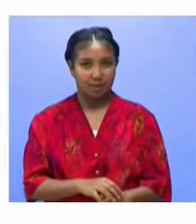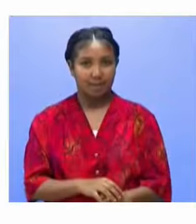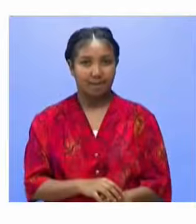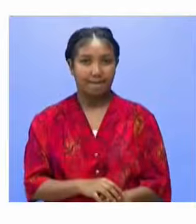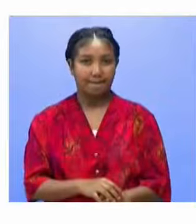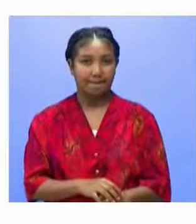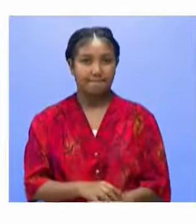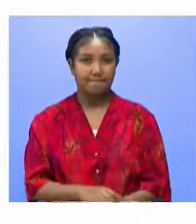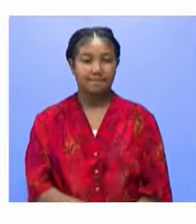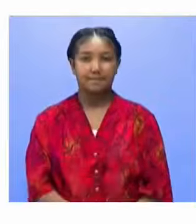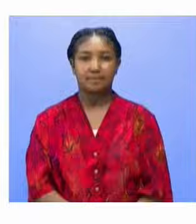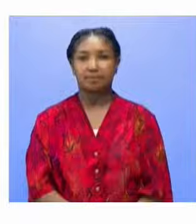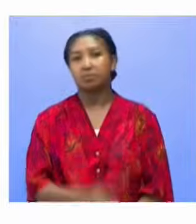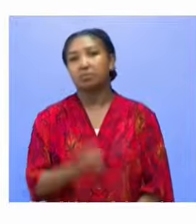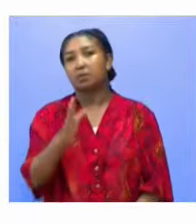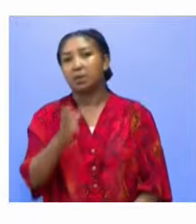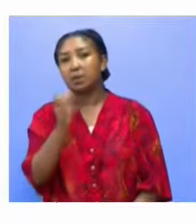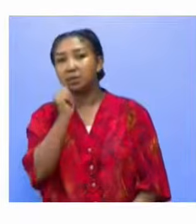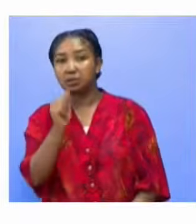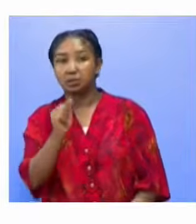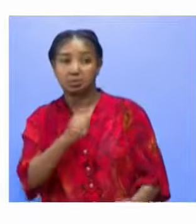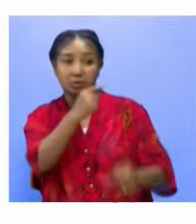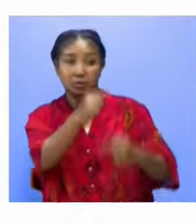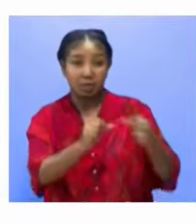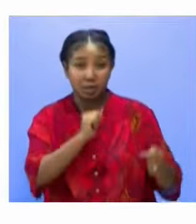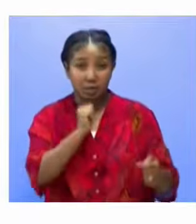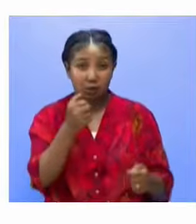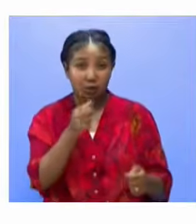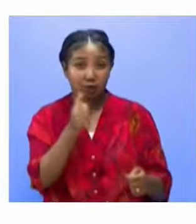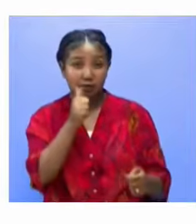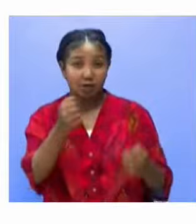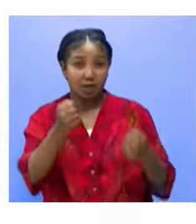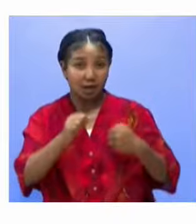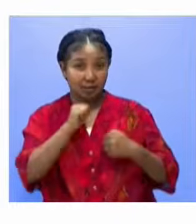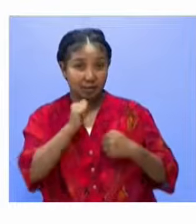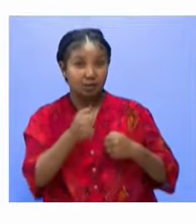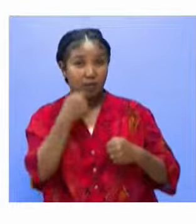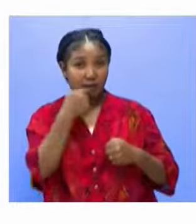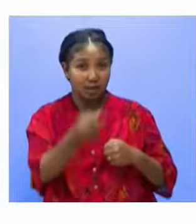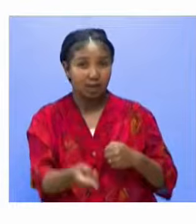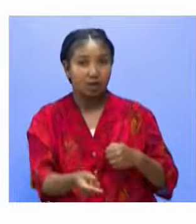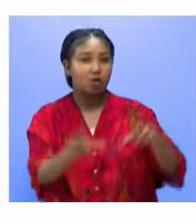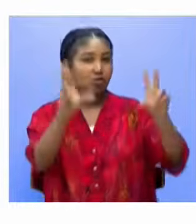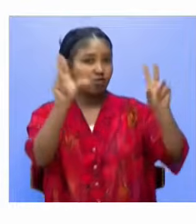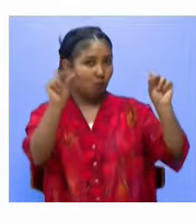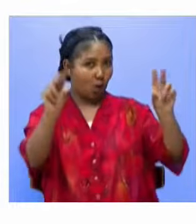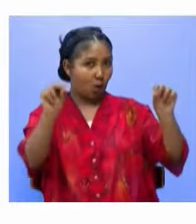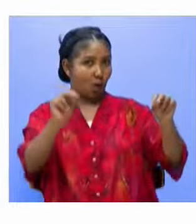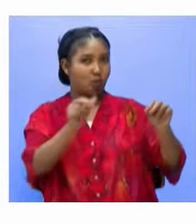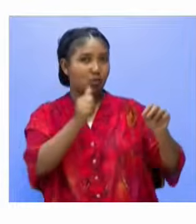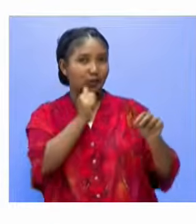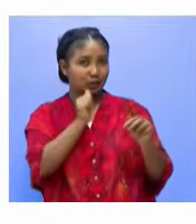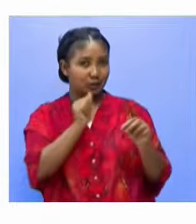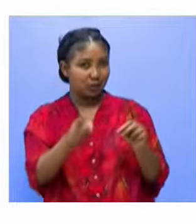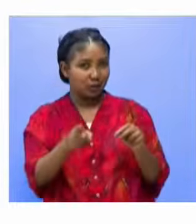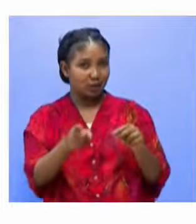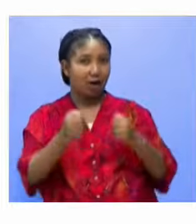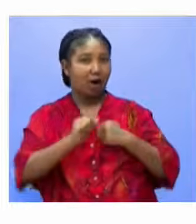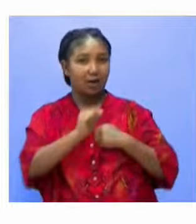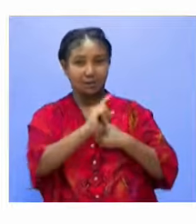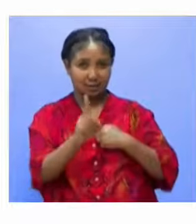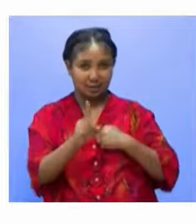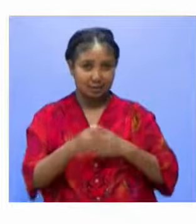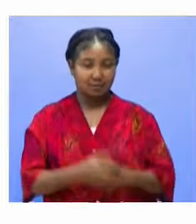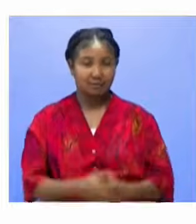yes. Maybe if she didn't or if she hasn't, we can say what? No, she hasn't.